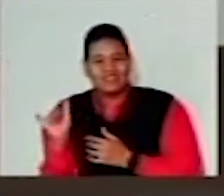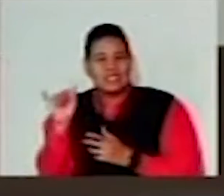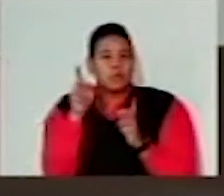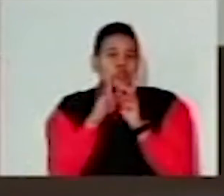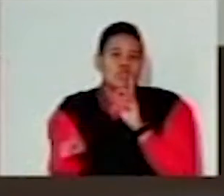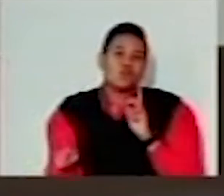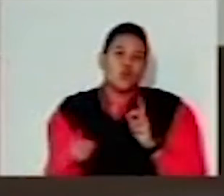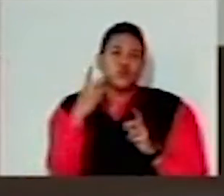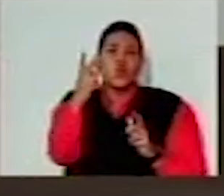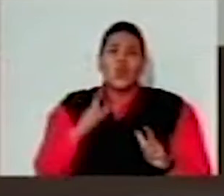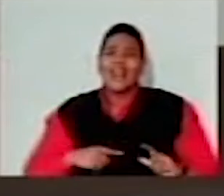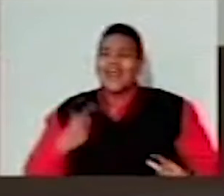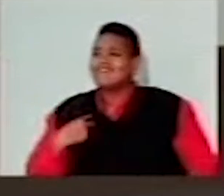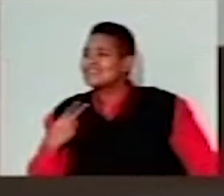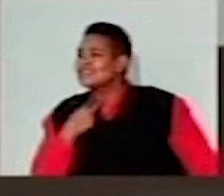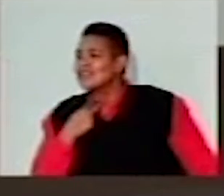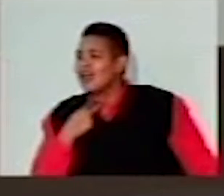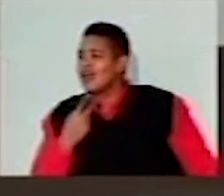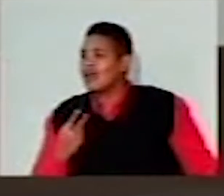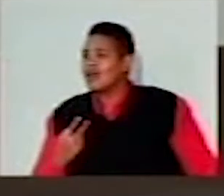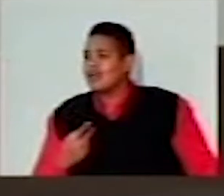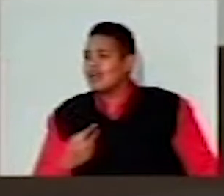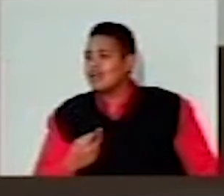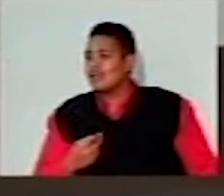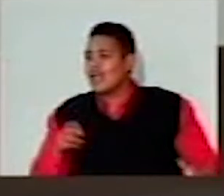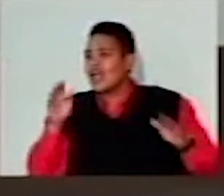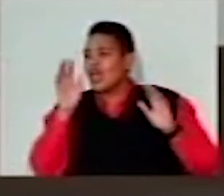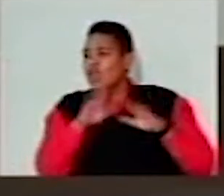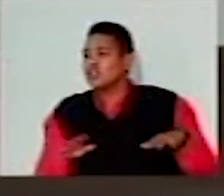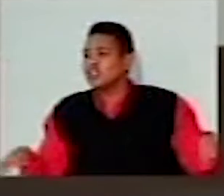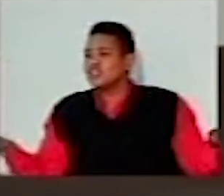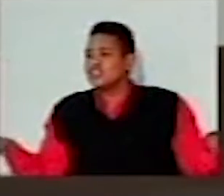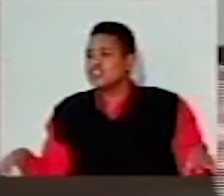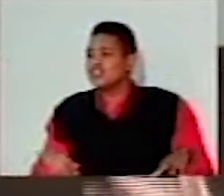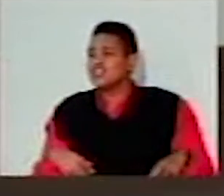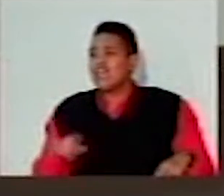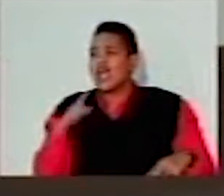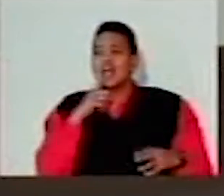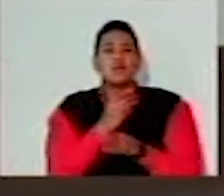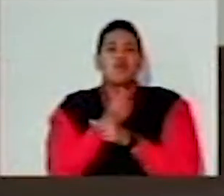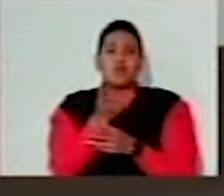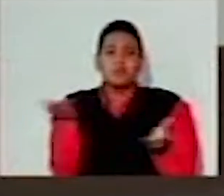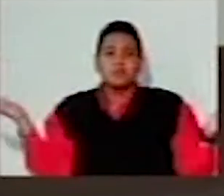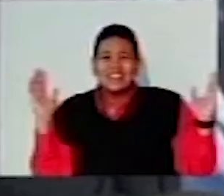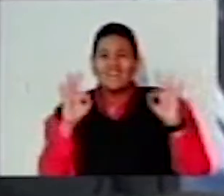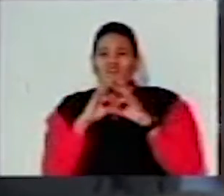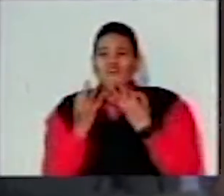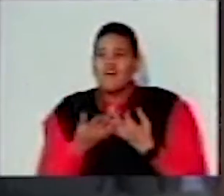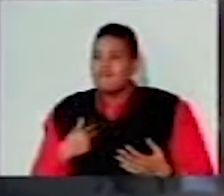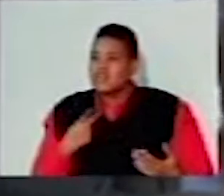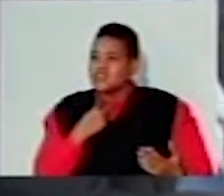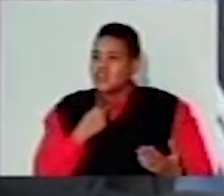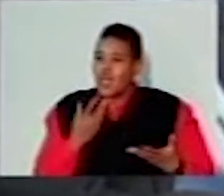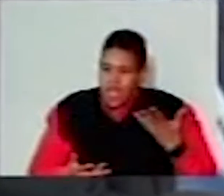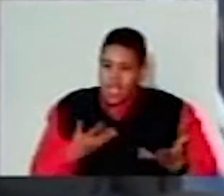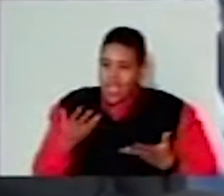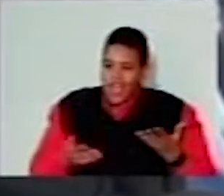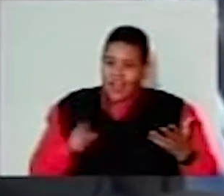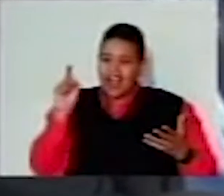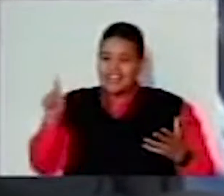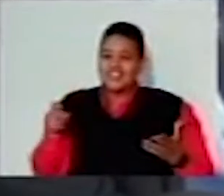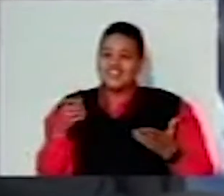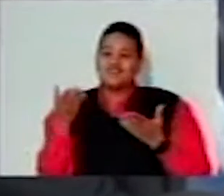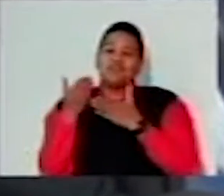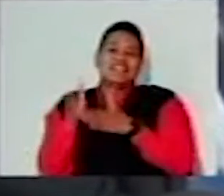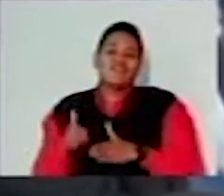2 lives are being held up. And the children and the estate of the family needs to be dealt